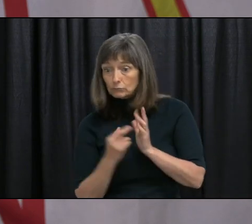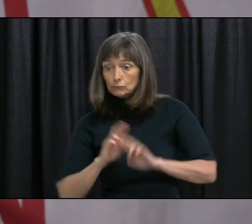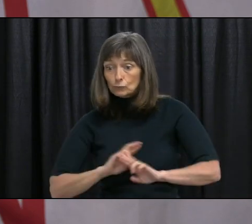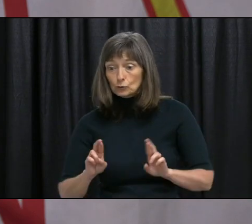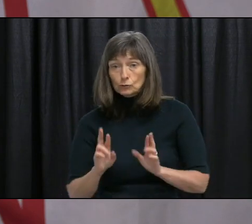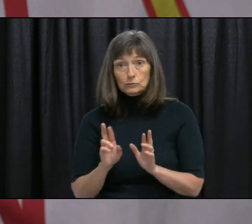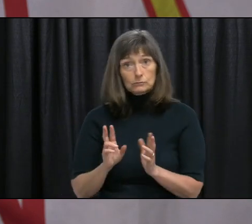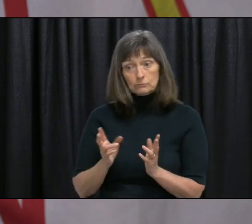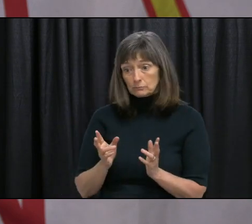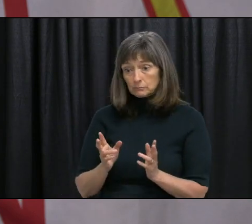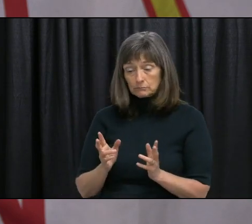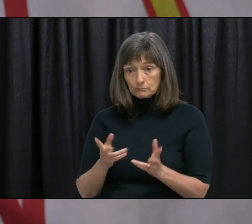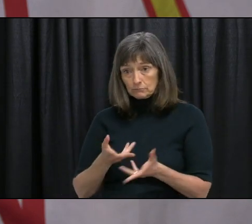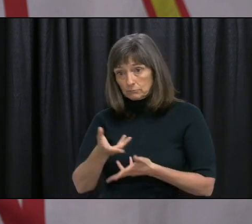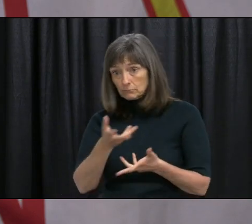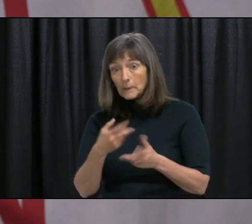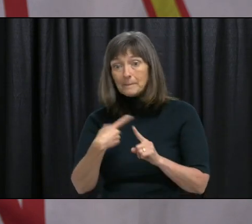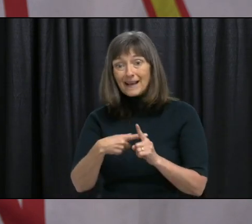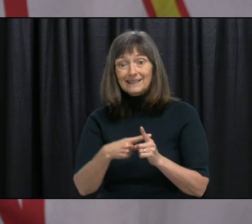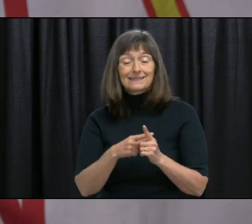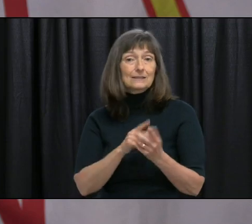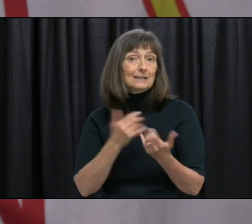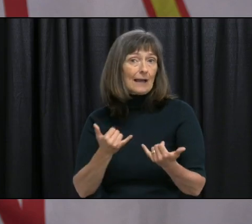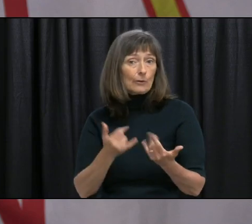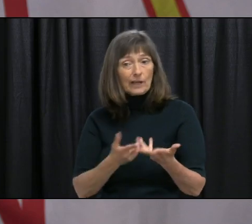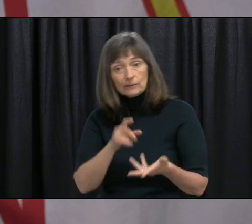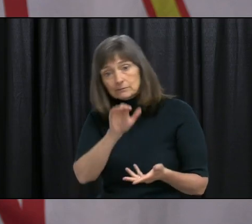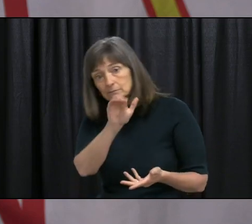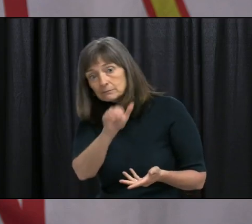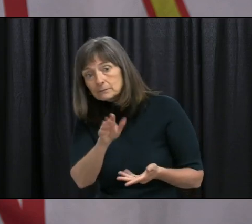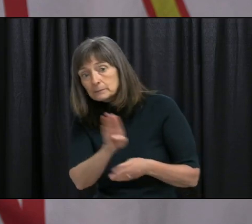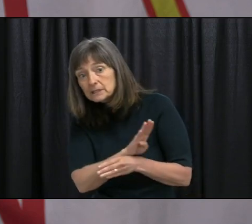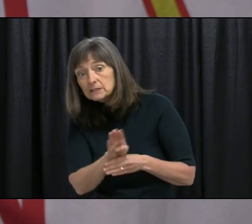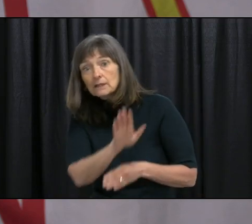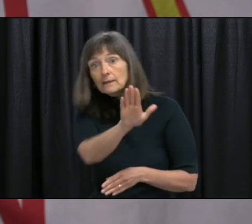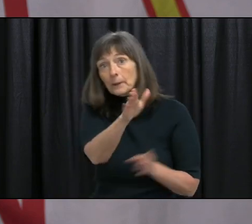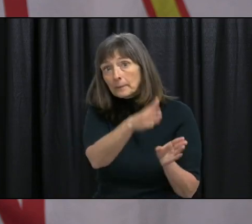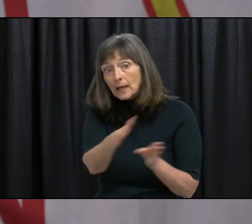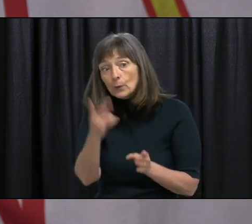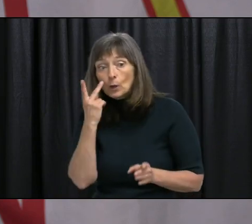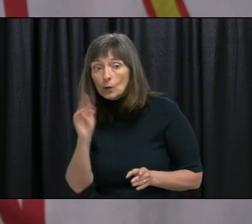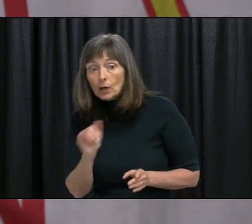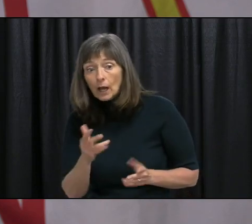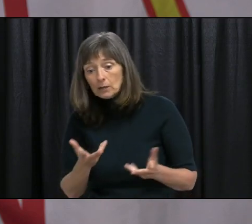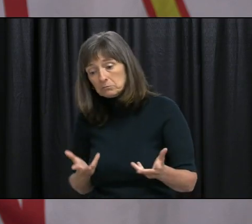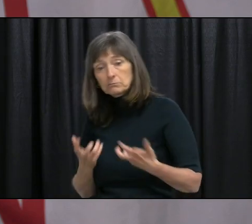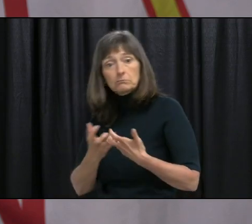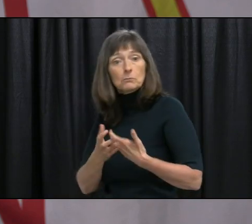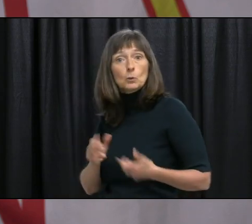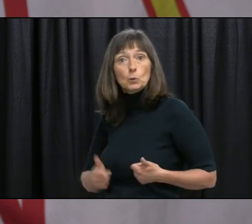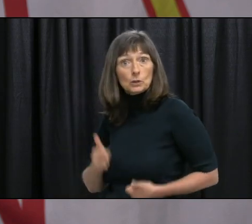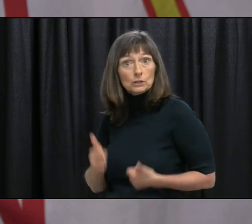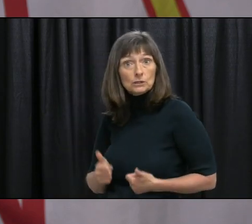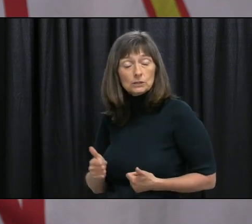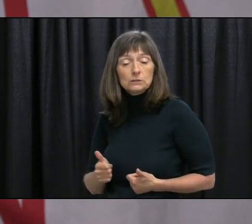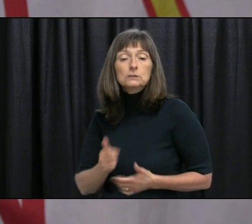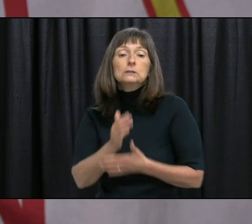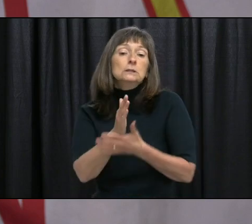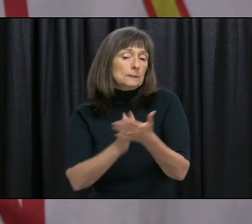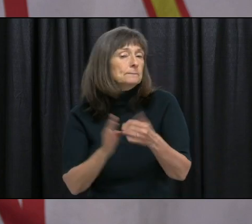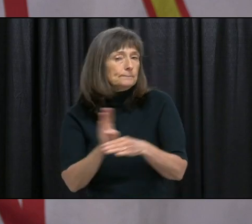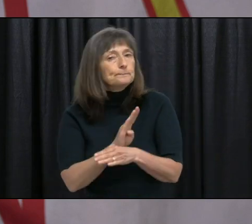engage with some of those businesses to see what their plans might be. I mean, a lot of businesses will